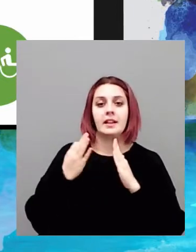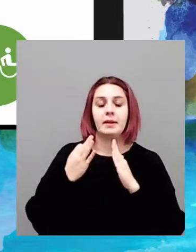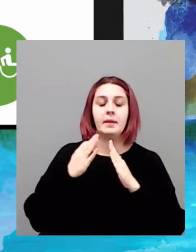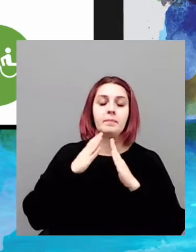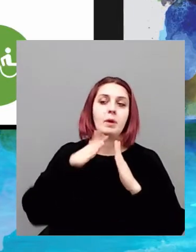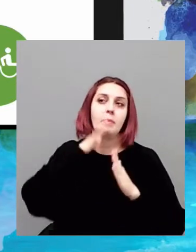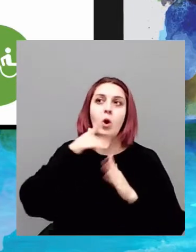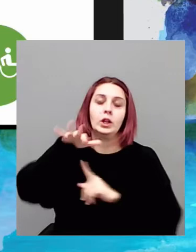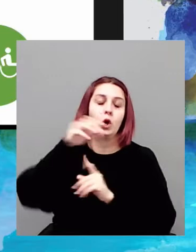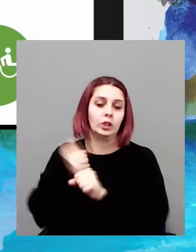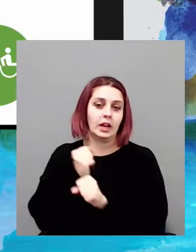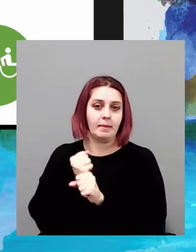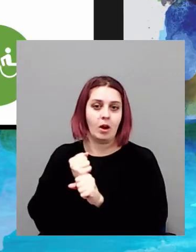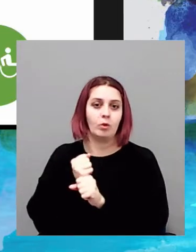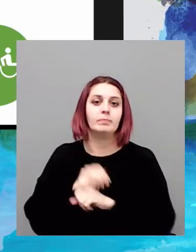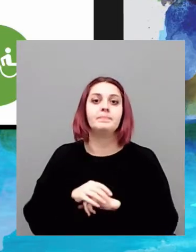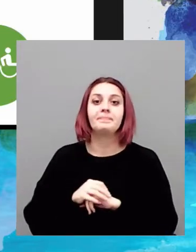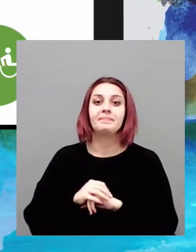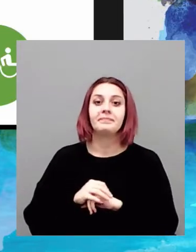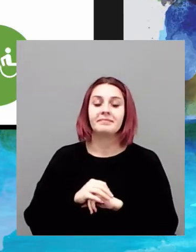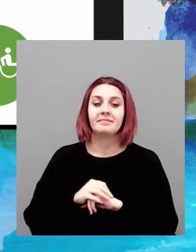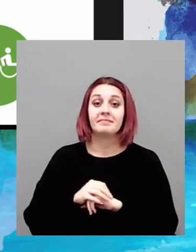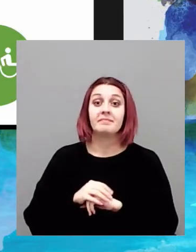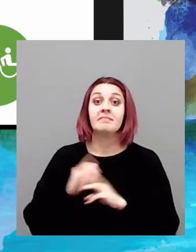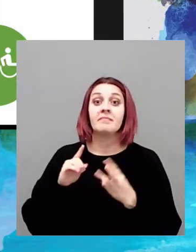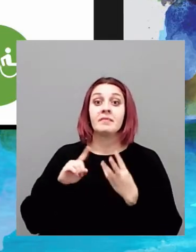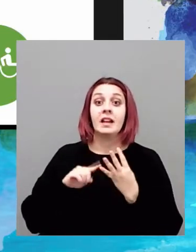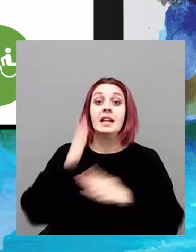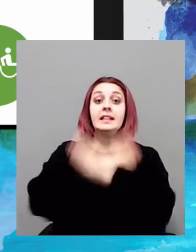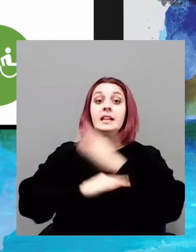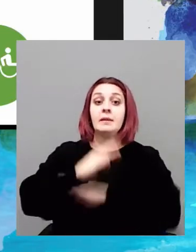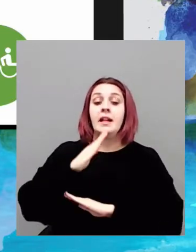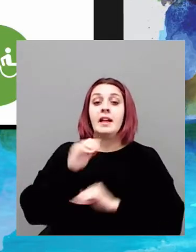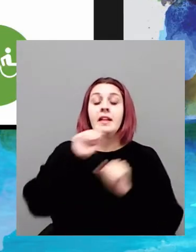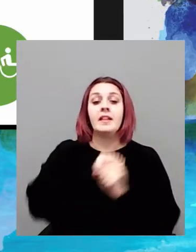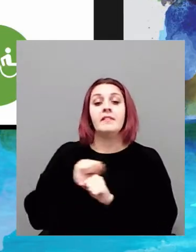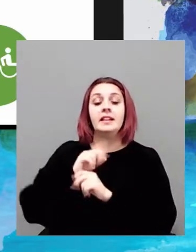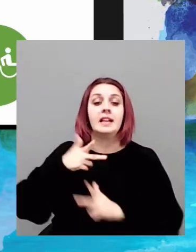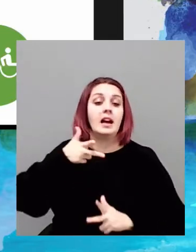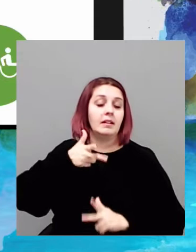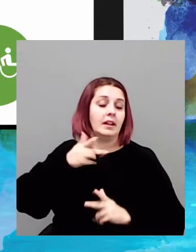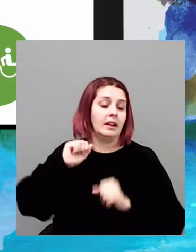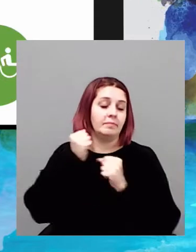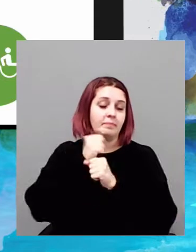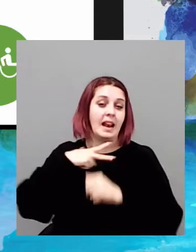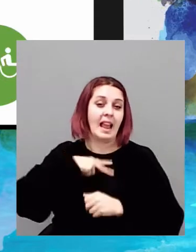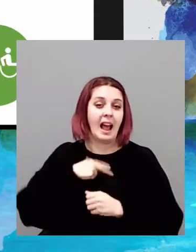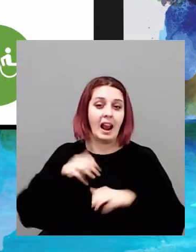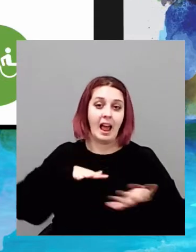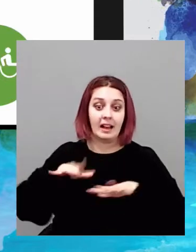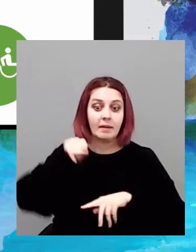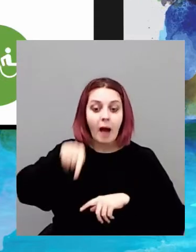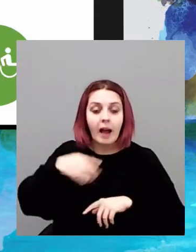also applicable to the work environment. And active legal defense. This is